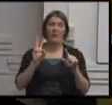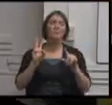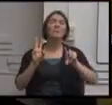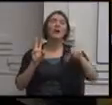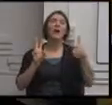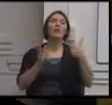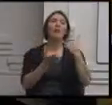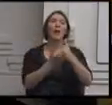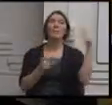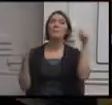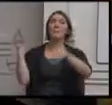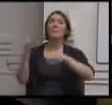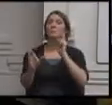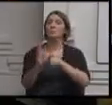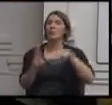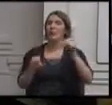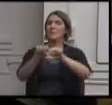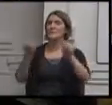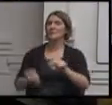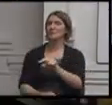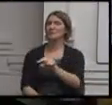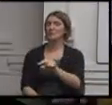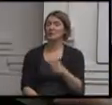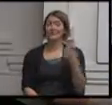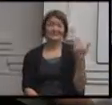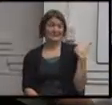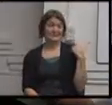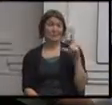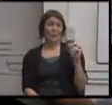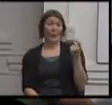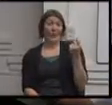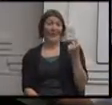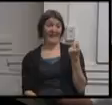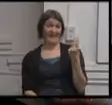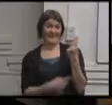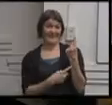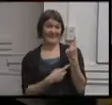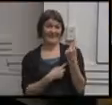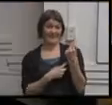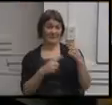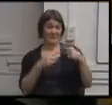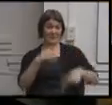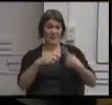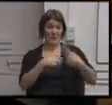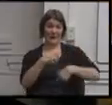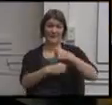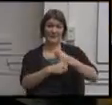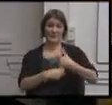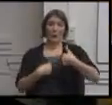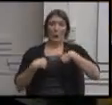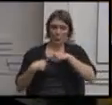calls. In calendar year 2011, the fire department responded to